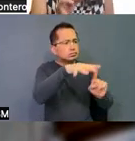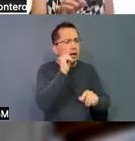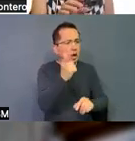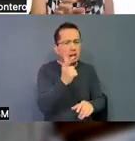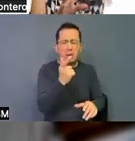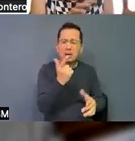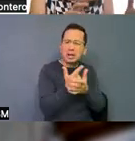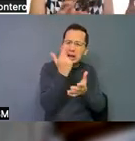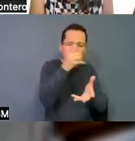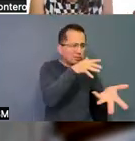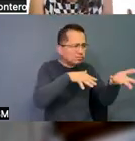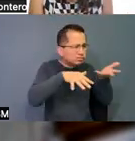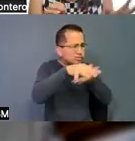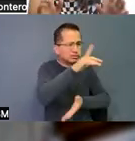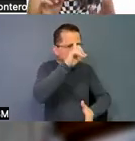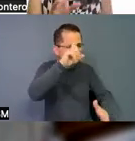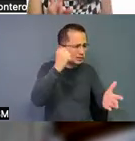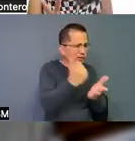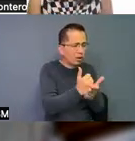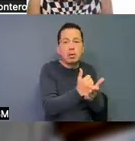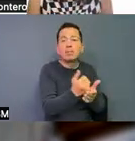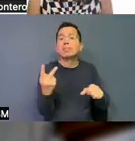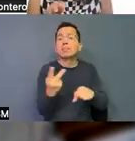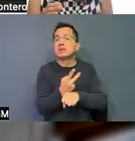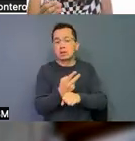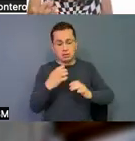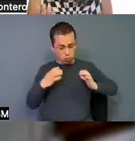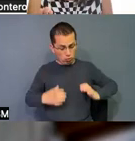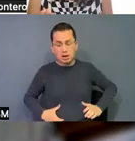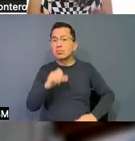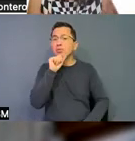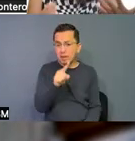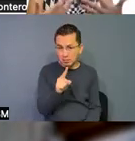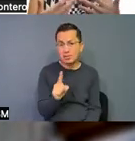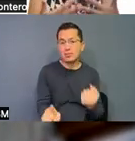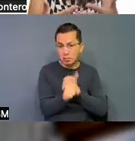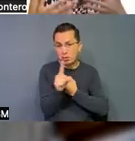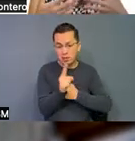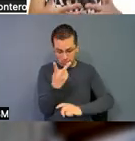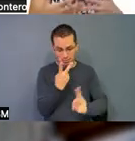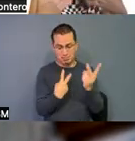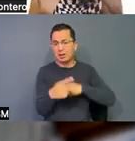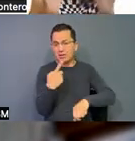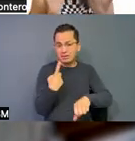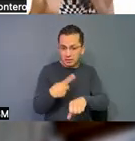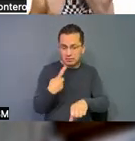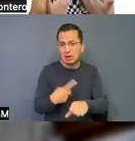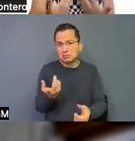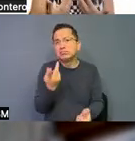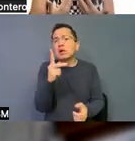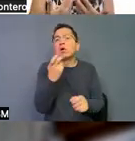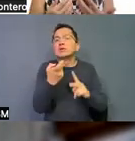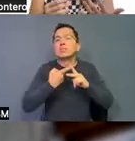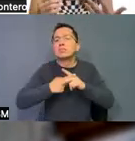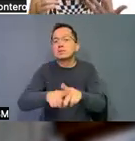it is also an emotional threat. There are two reasons for this. One of them is that they share the same neurological connections